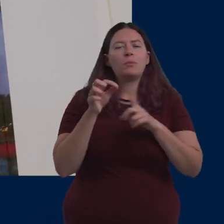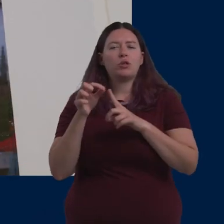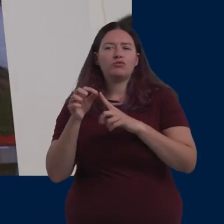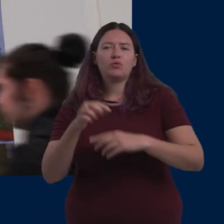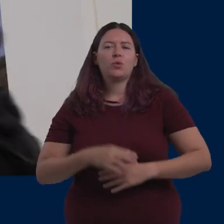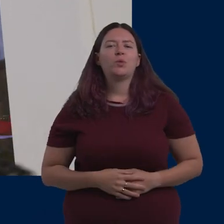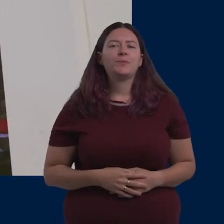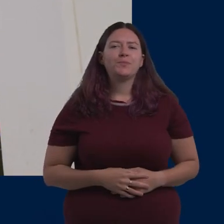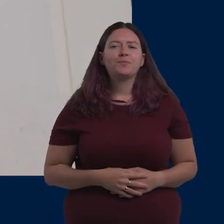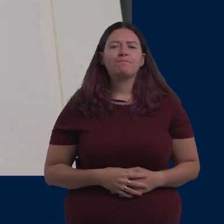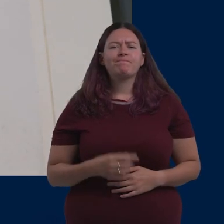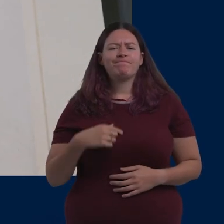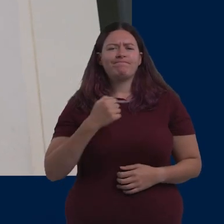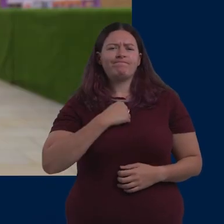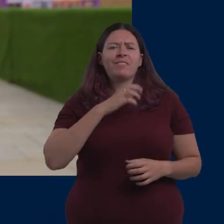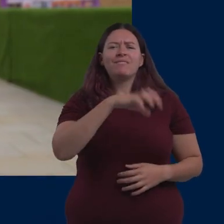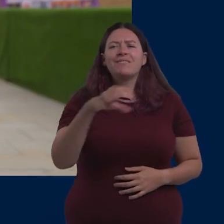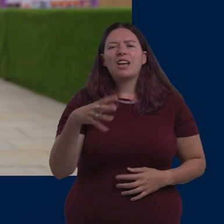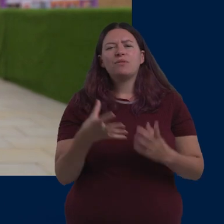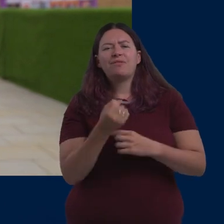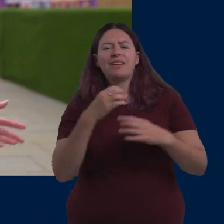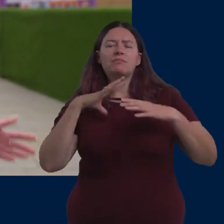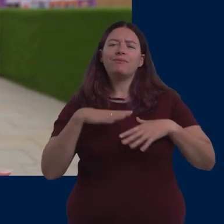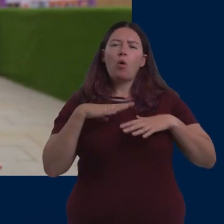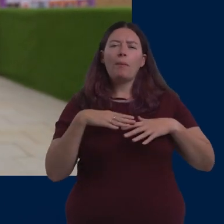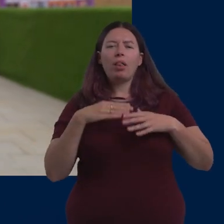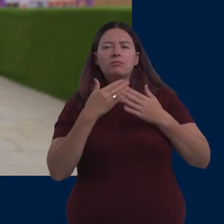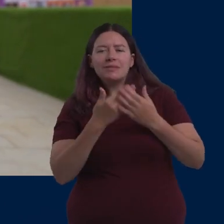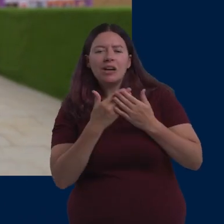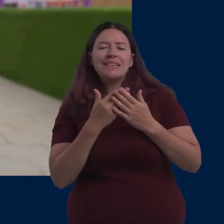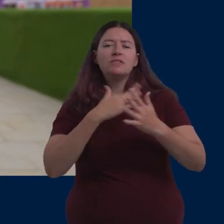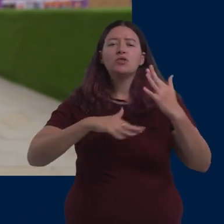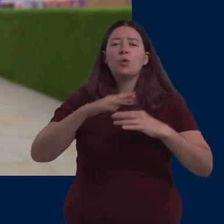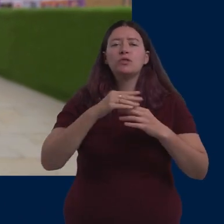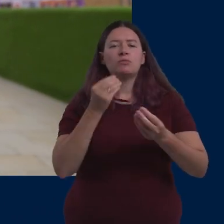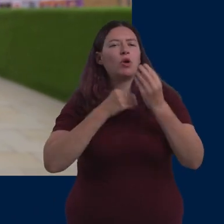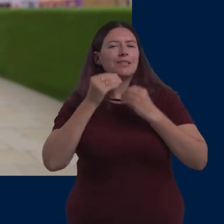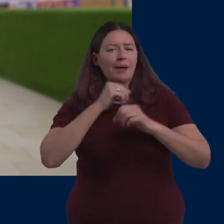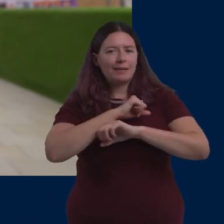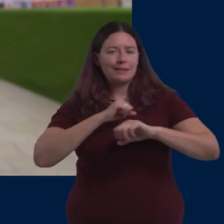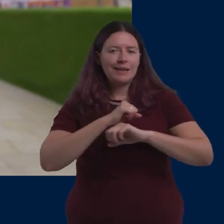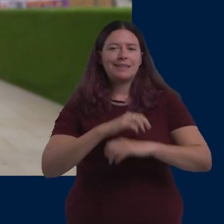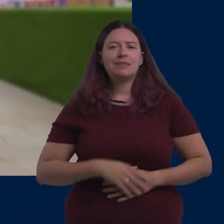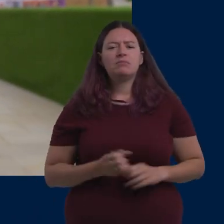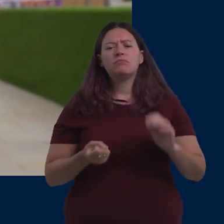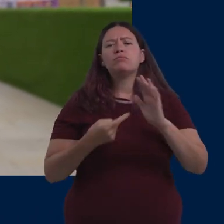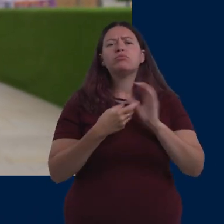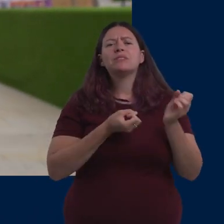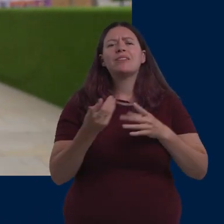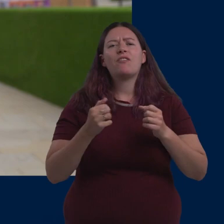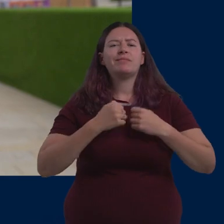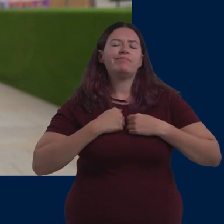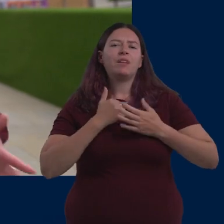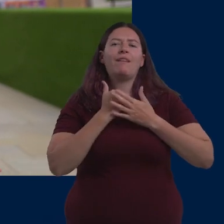Row. Inside all of our venues, you'll find informal study, social and hospitality spaces, key services like our advice